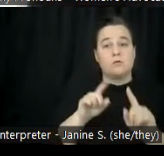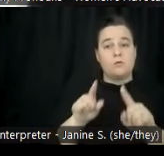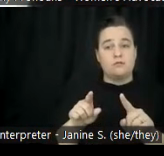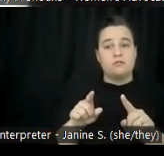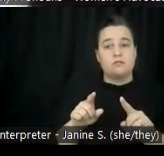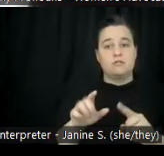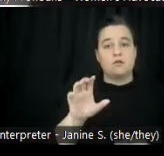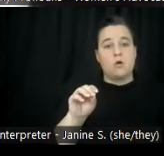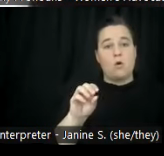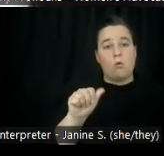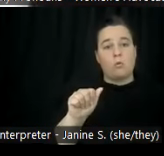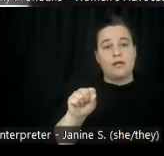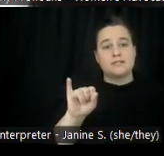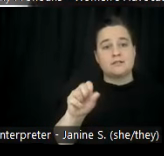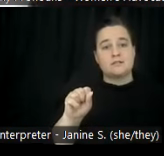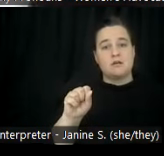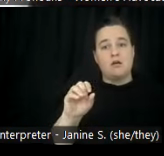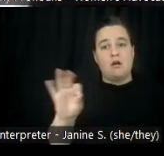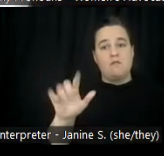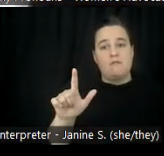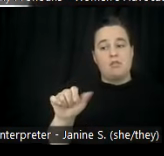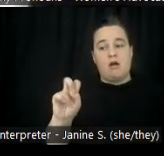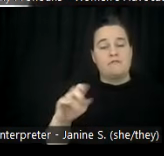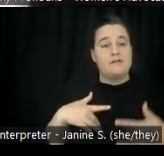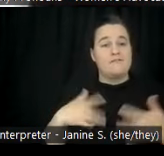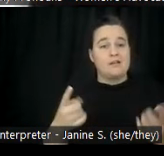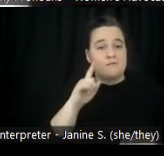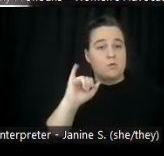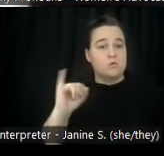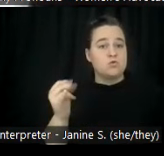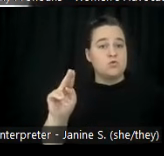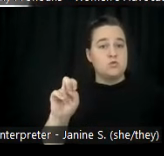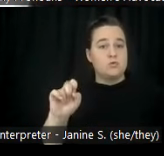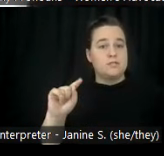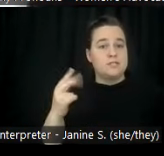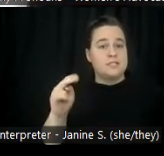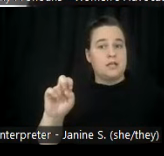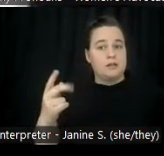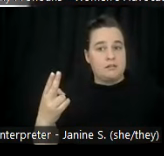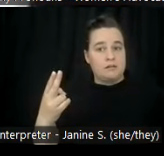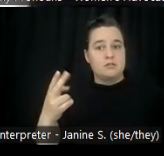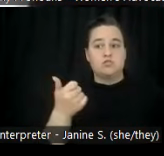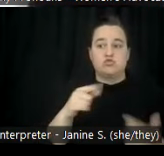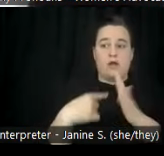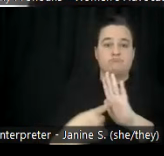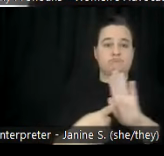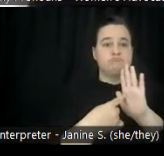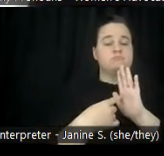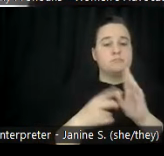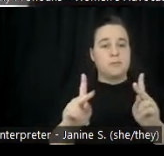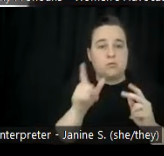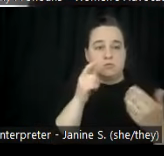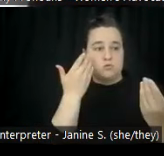an Oasis of Love event for Juneteenth to try to reach folks who may not have otherwise known about our work or the